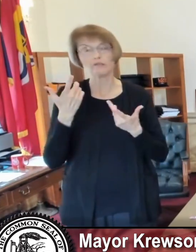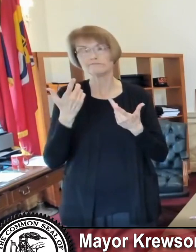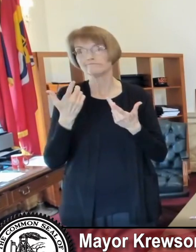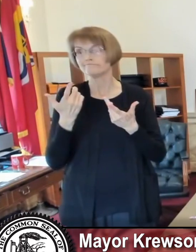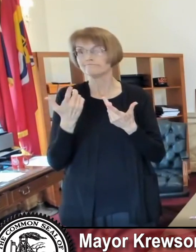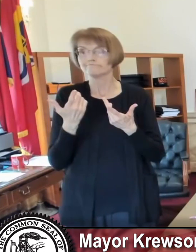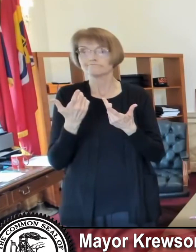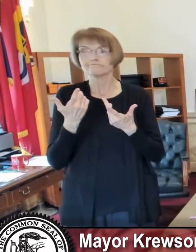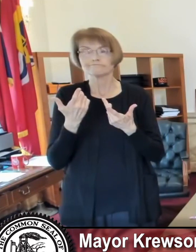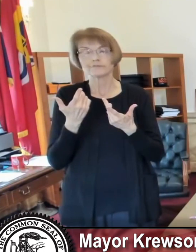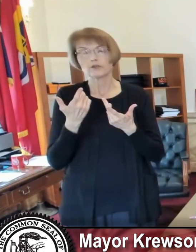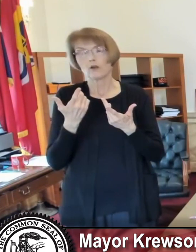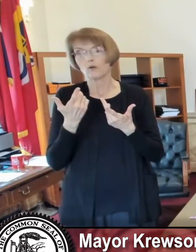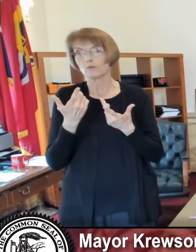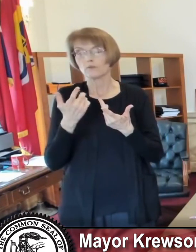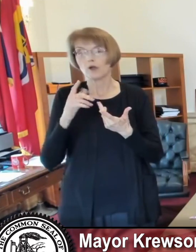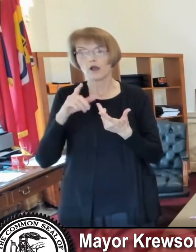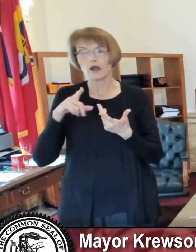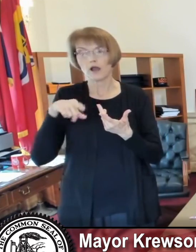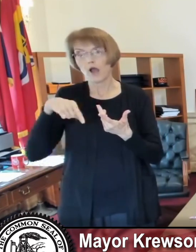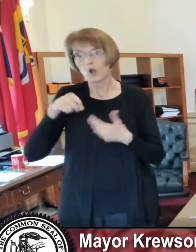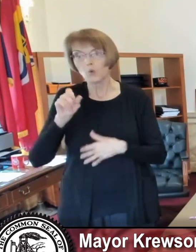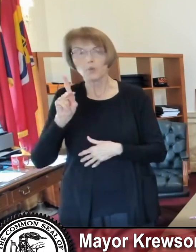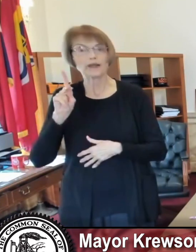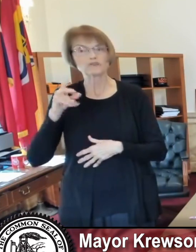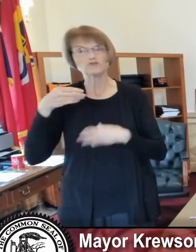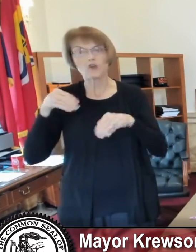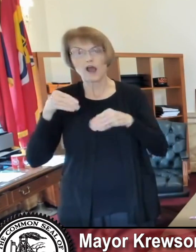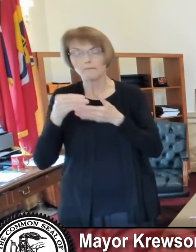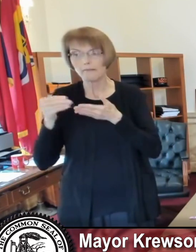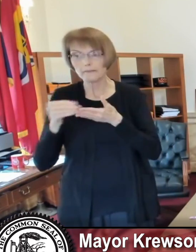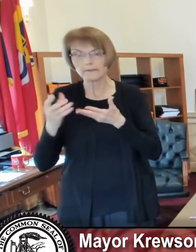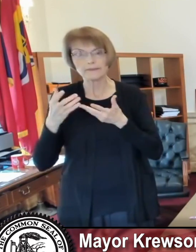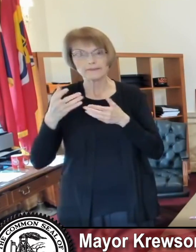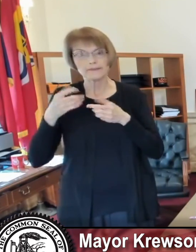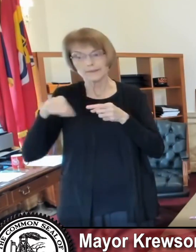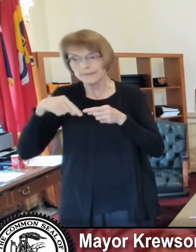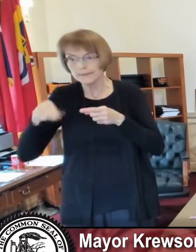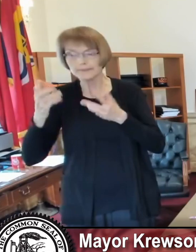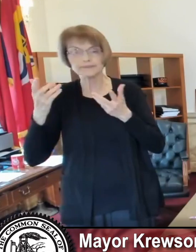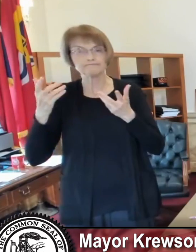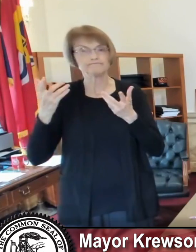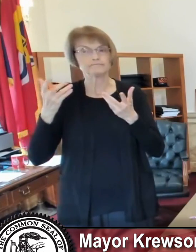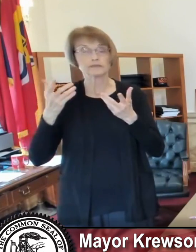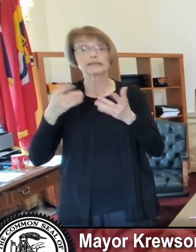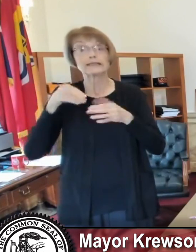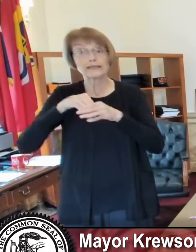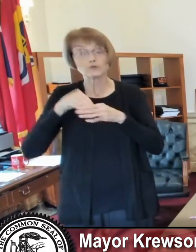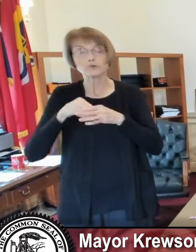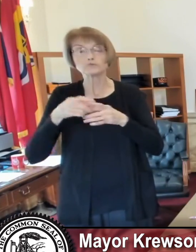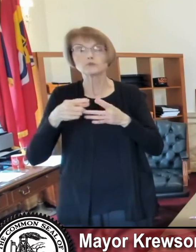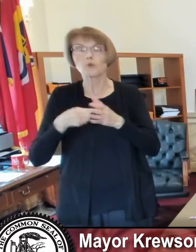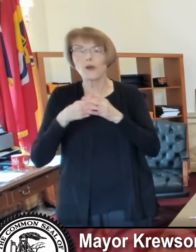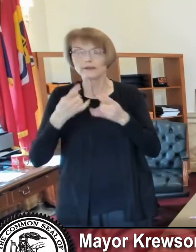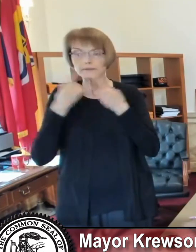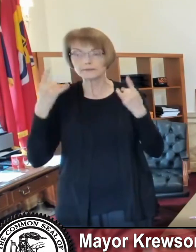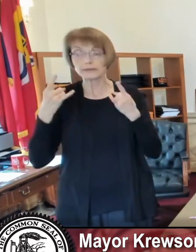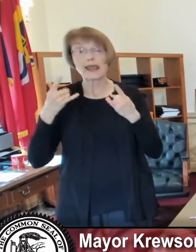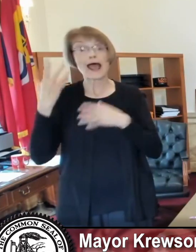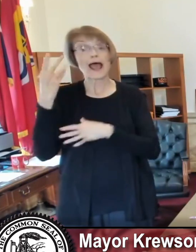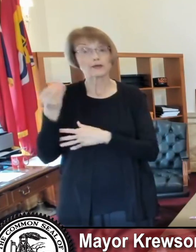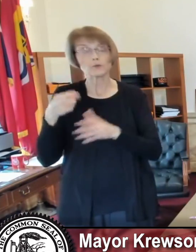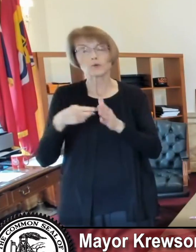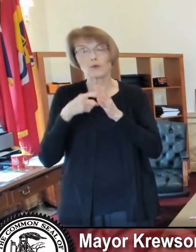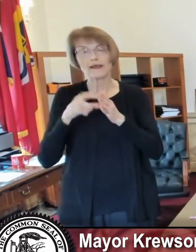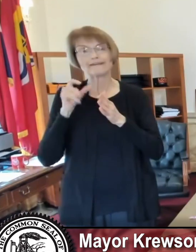mitigation practices, which is keeping us healthier all the way around. Gregory's question on vaccine has